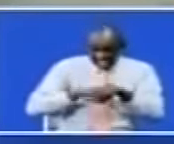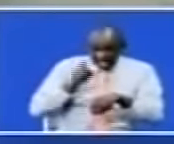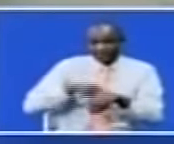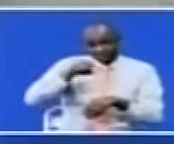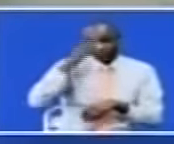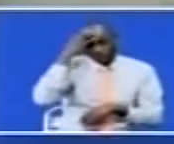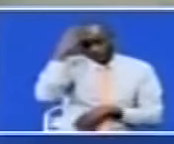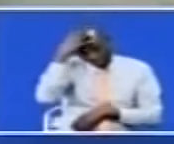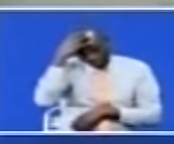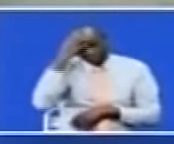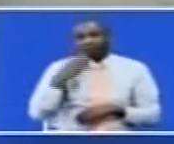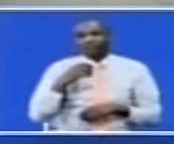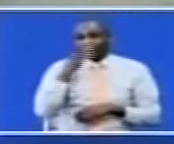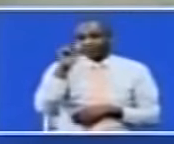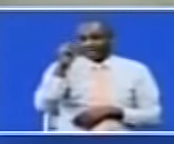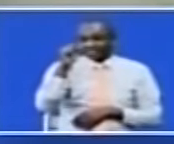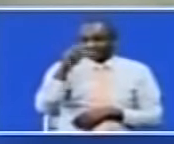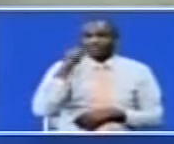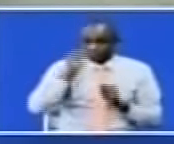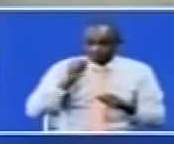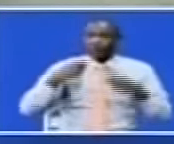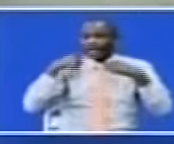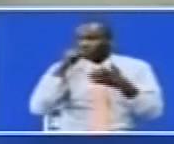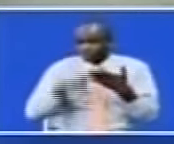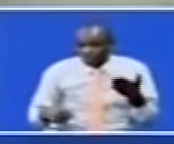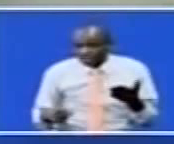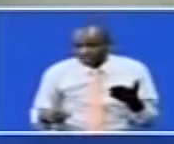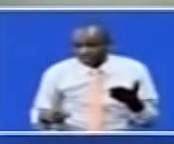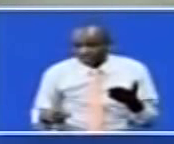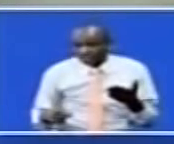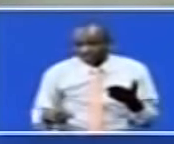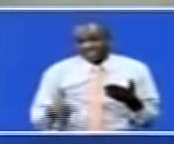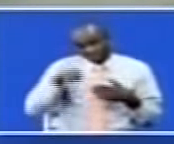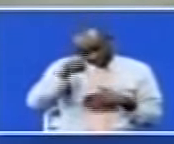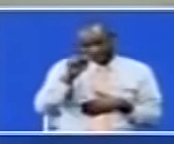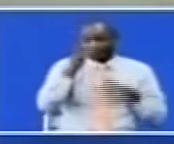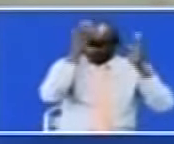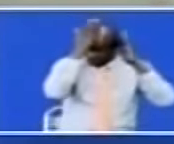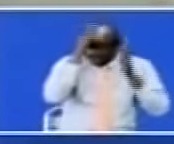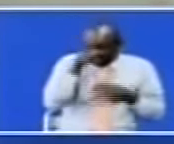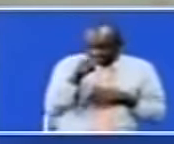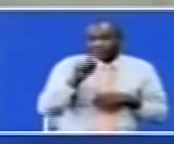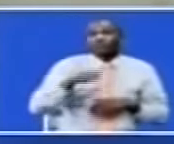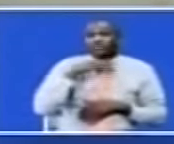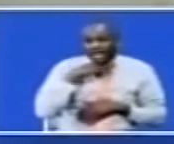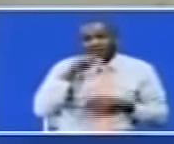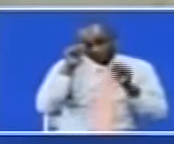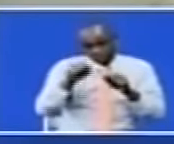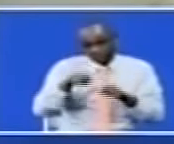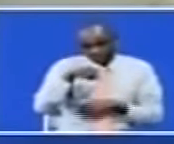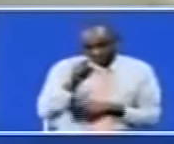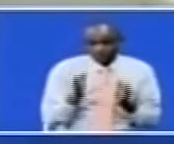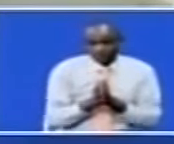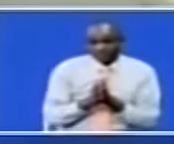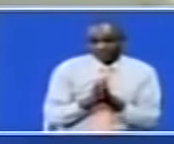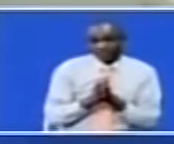Kenya, he might now decide to announce that Maurice Cardinal Otunga will be